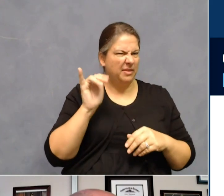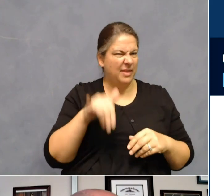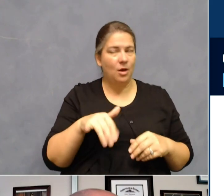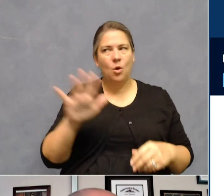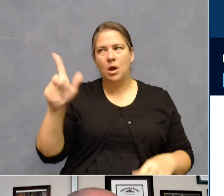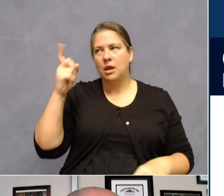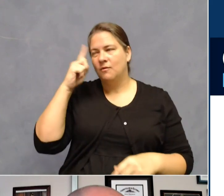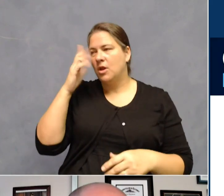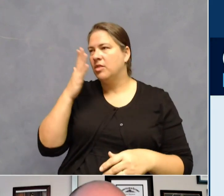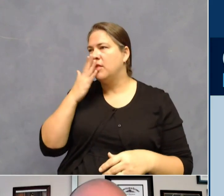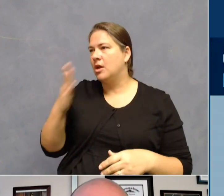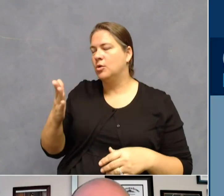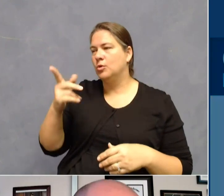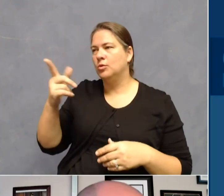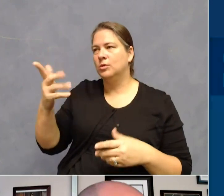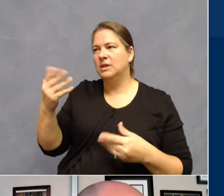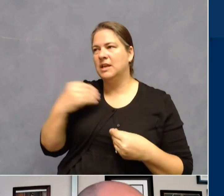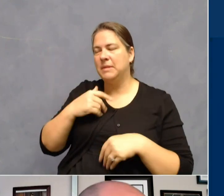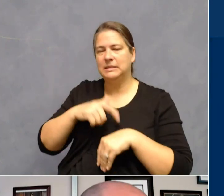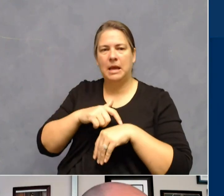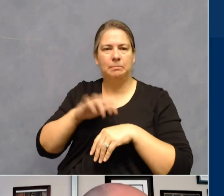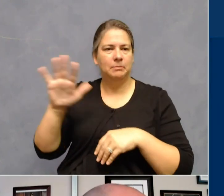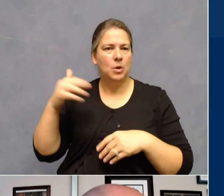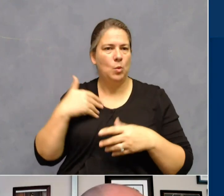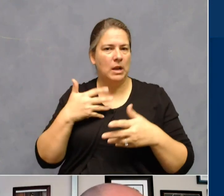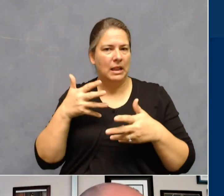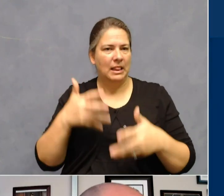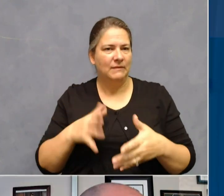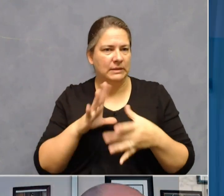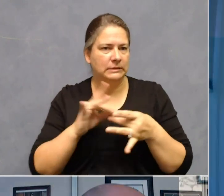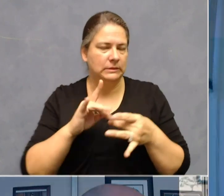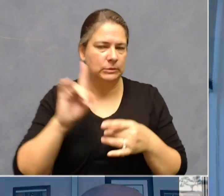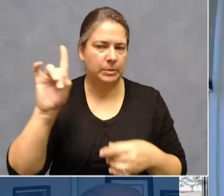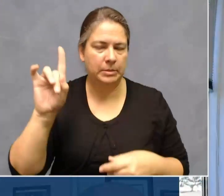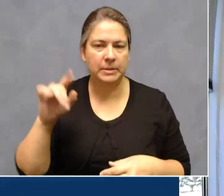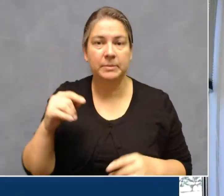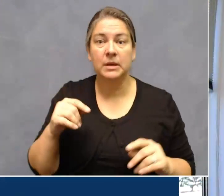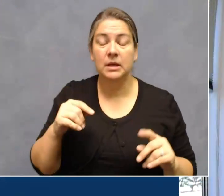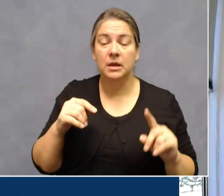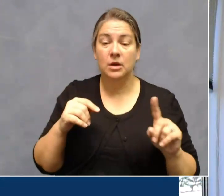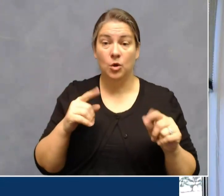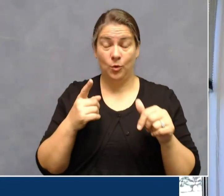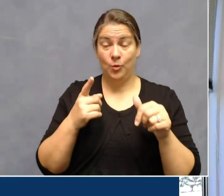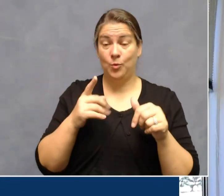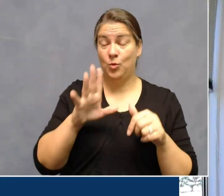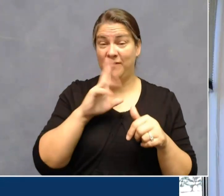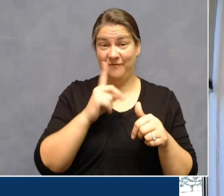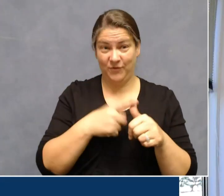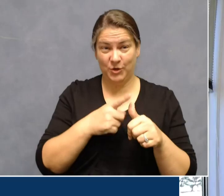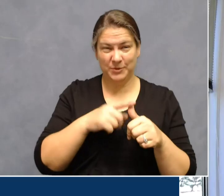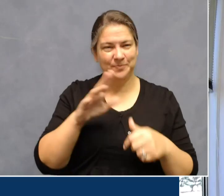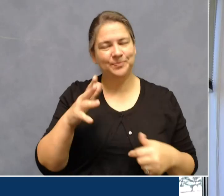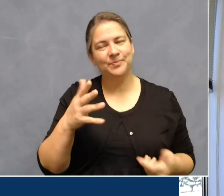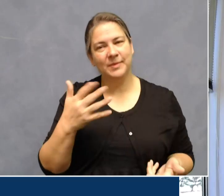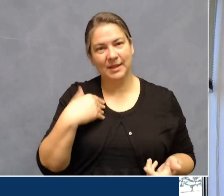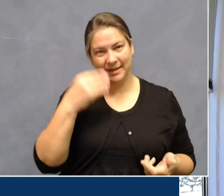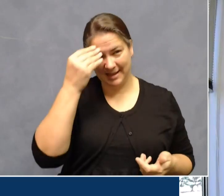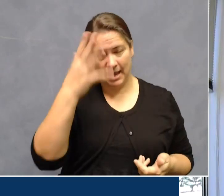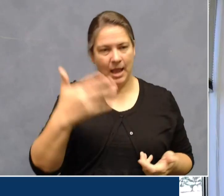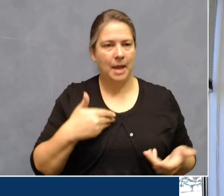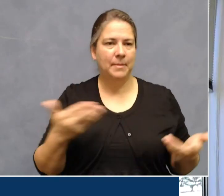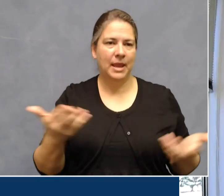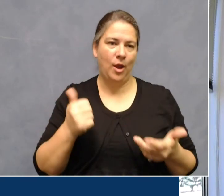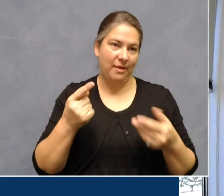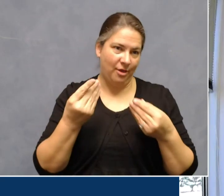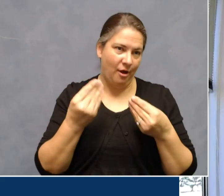out 2 more things and then I'll move on. First of all, I get things here and I'm at the office, so this is a danger with this. I want to